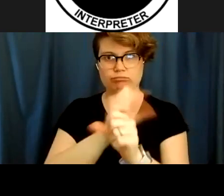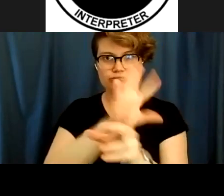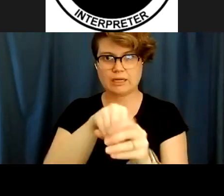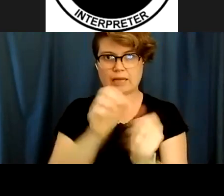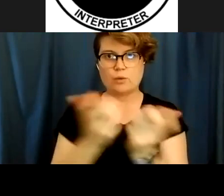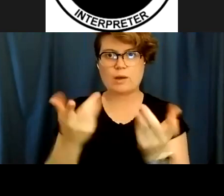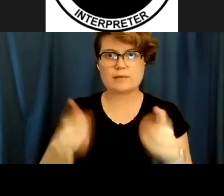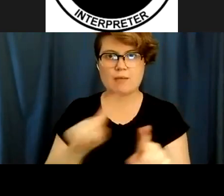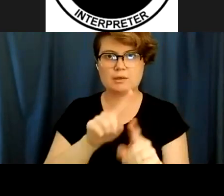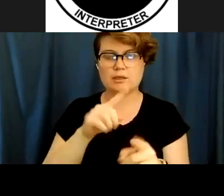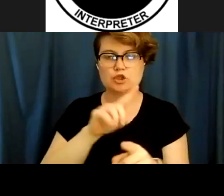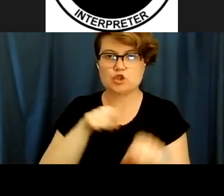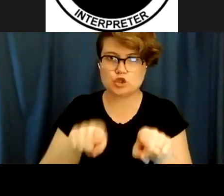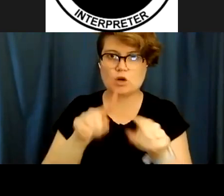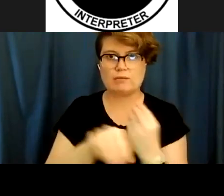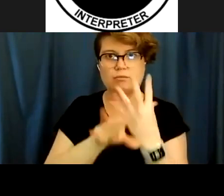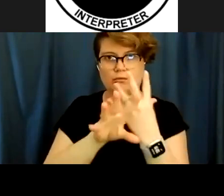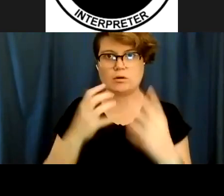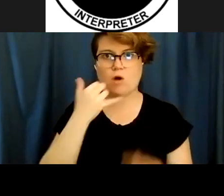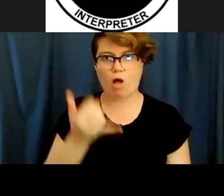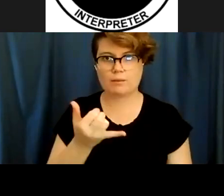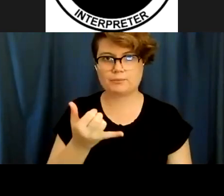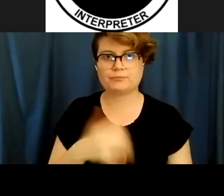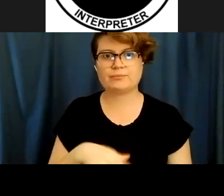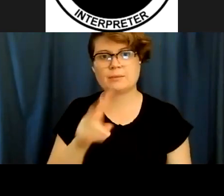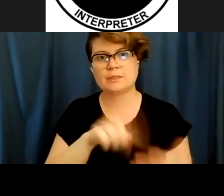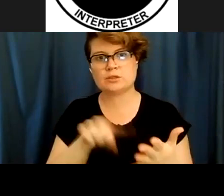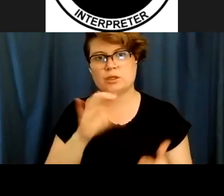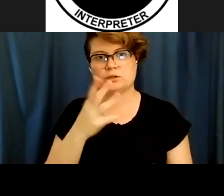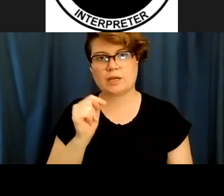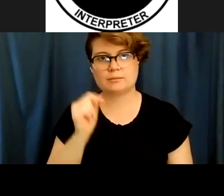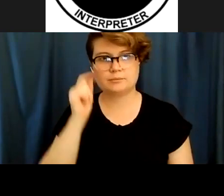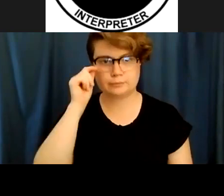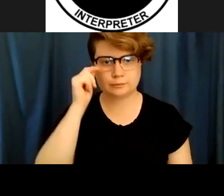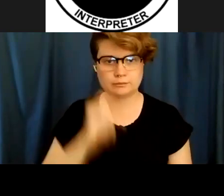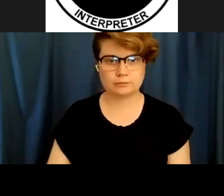call. Let me just check the chat here.